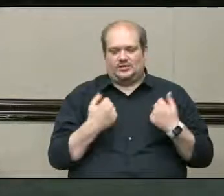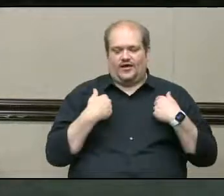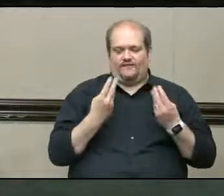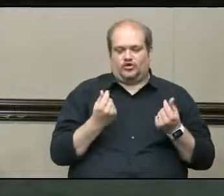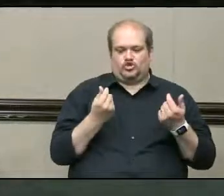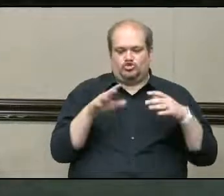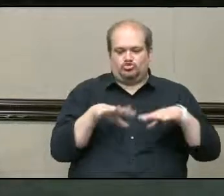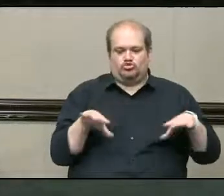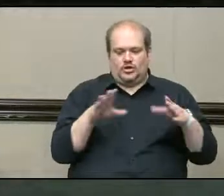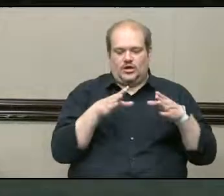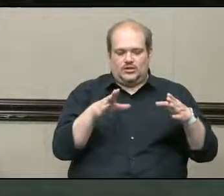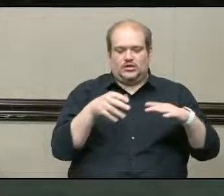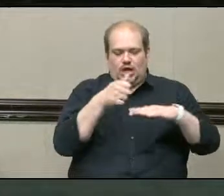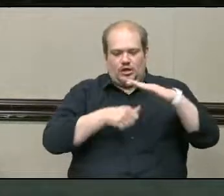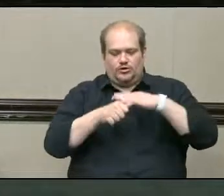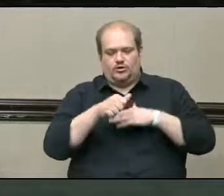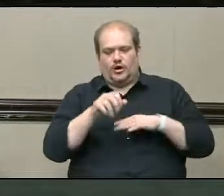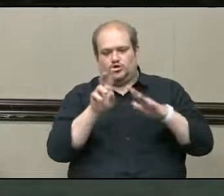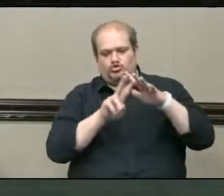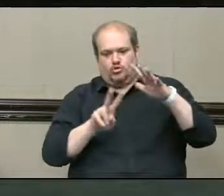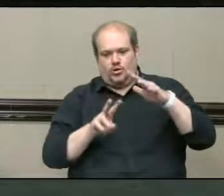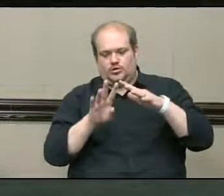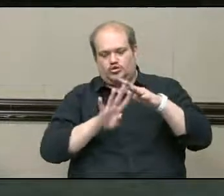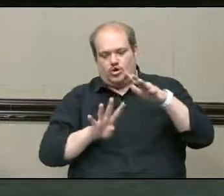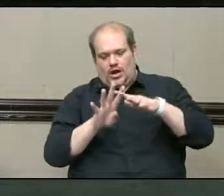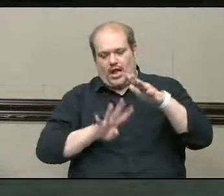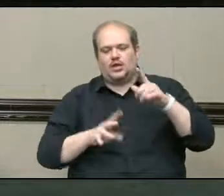streets and underground drainage, and you end up